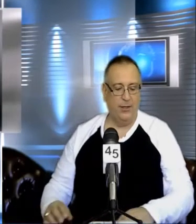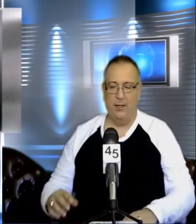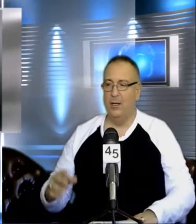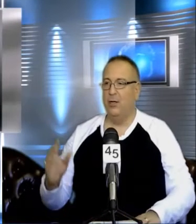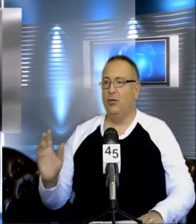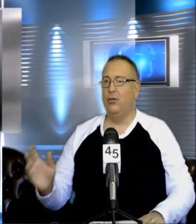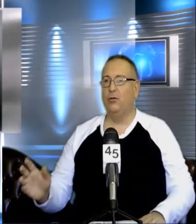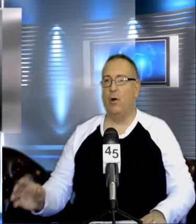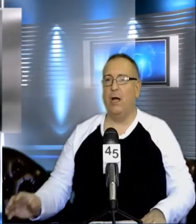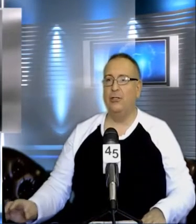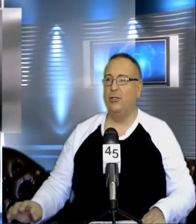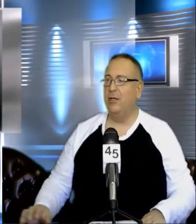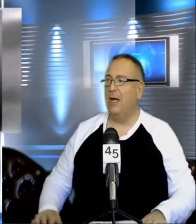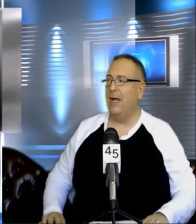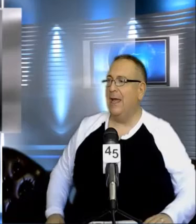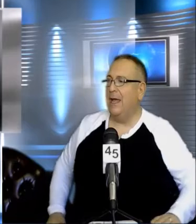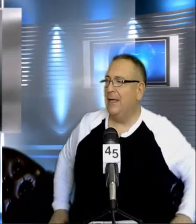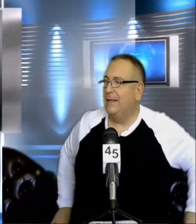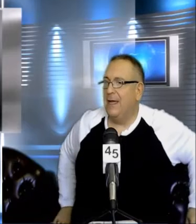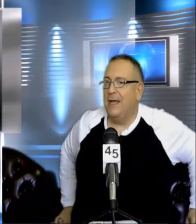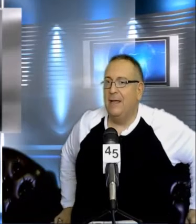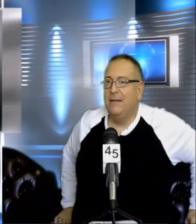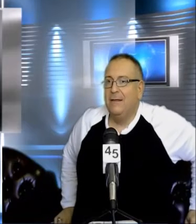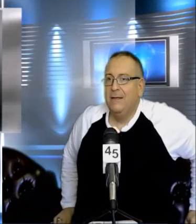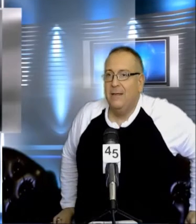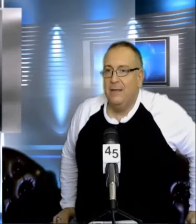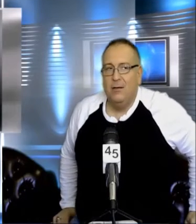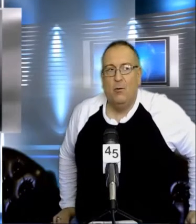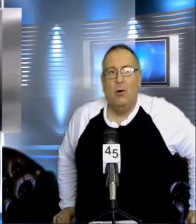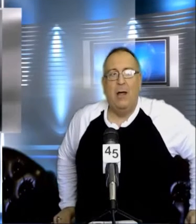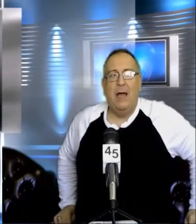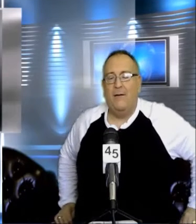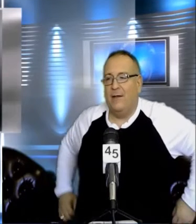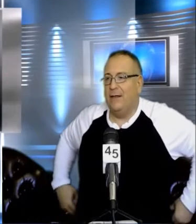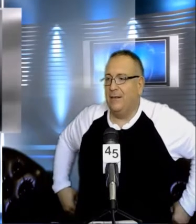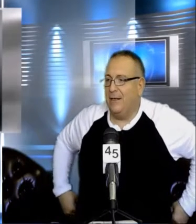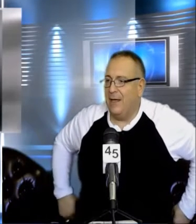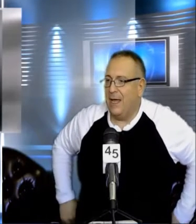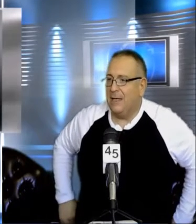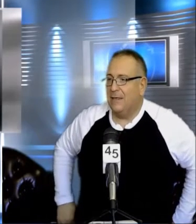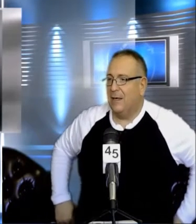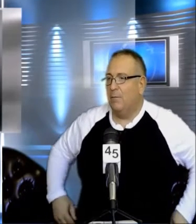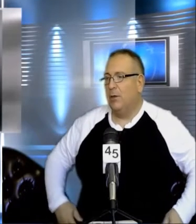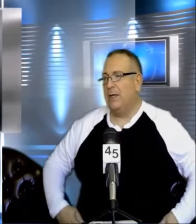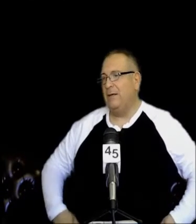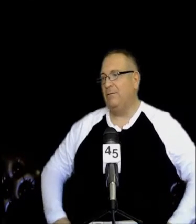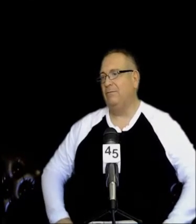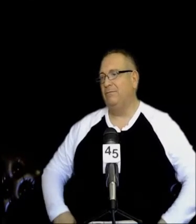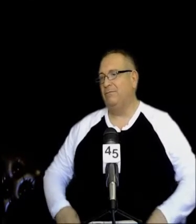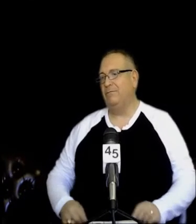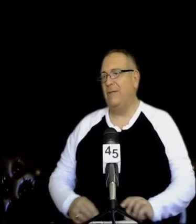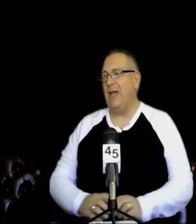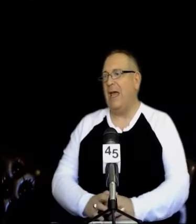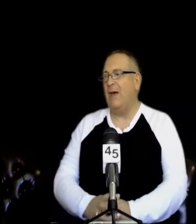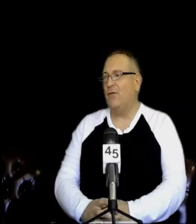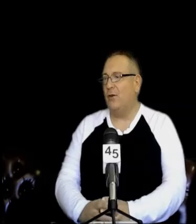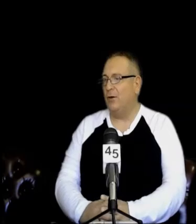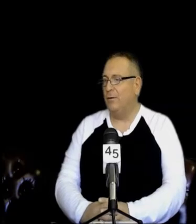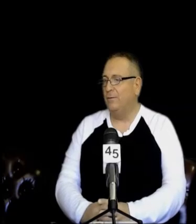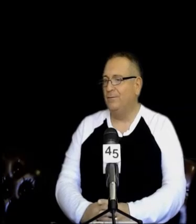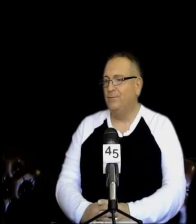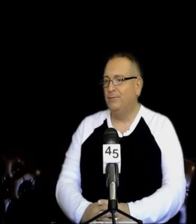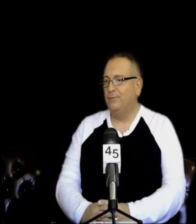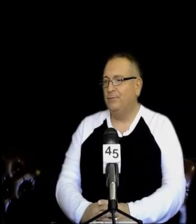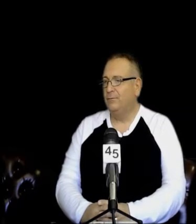with Newswatch, and we'll have it as a complete